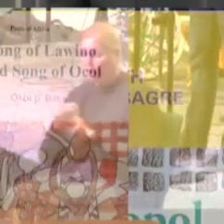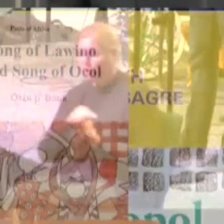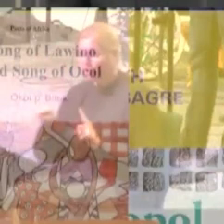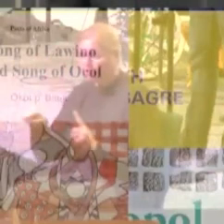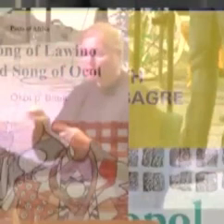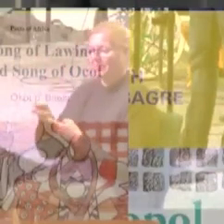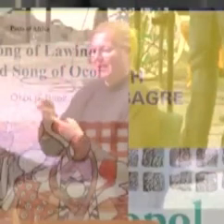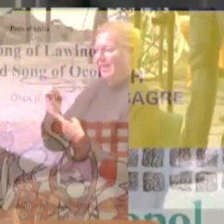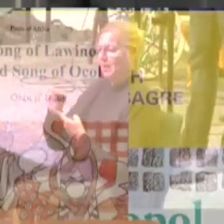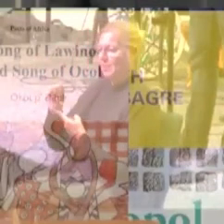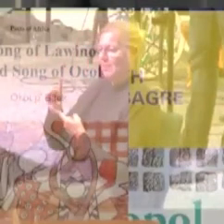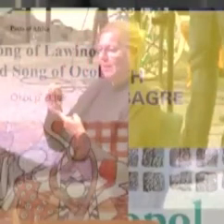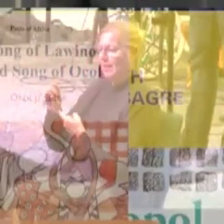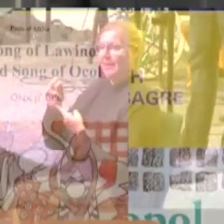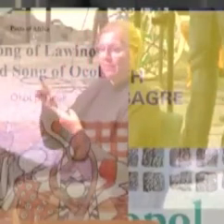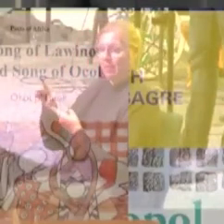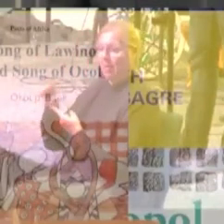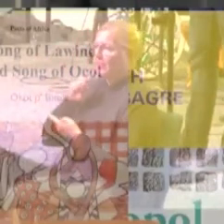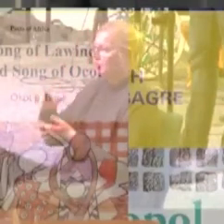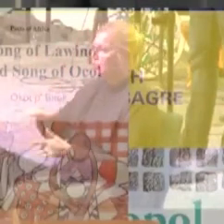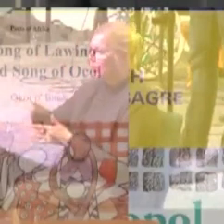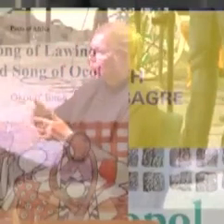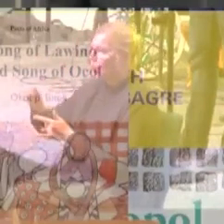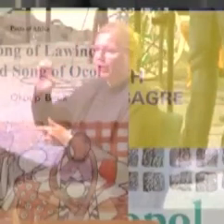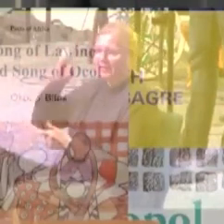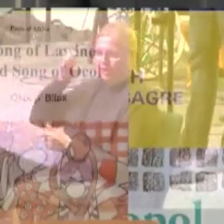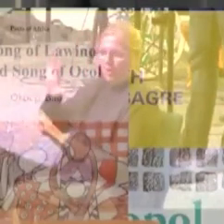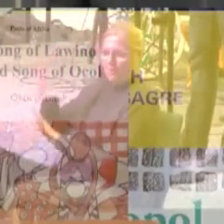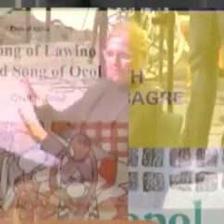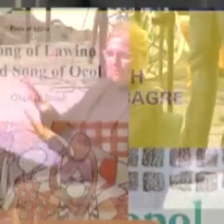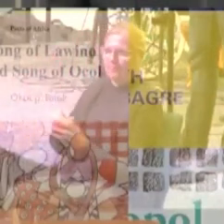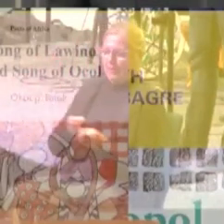Ragnarok traditions recorded in various European languages.